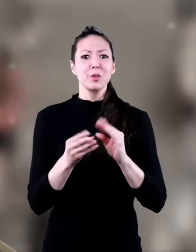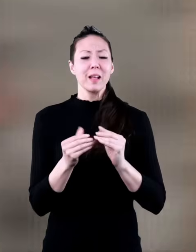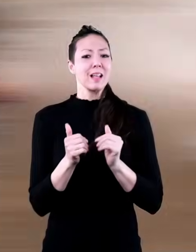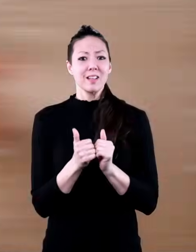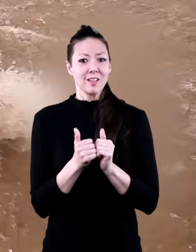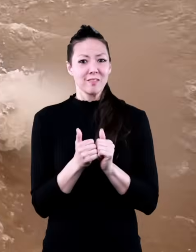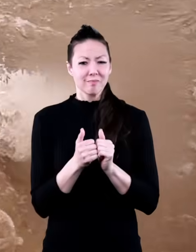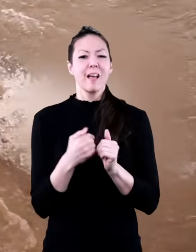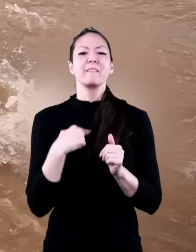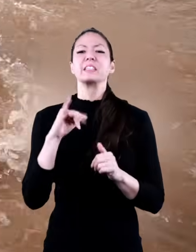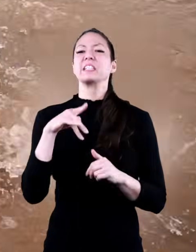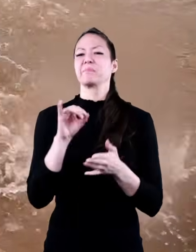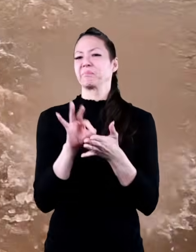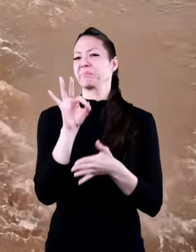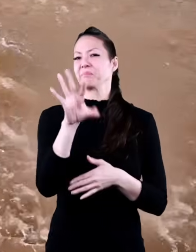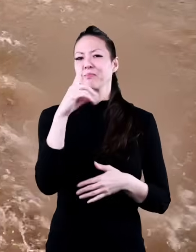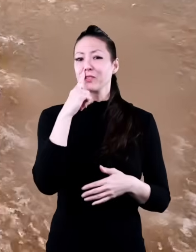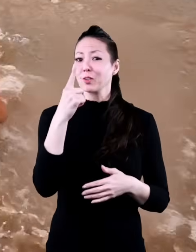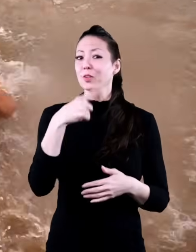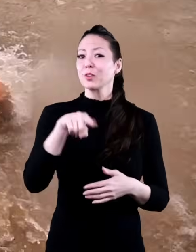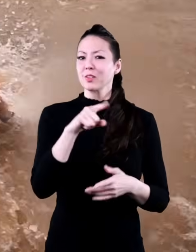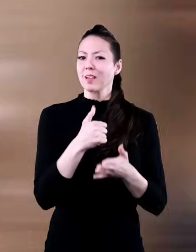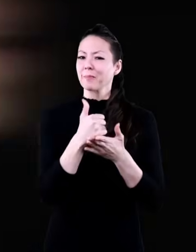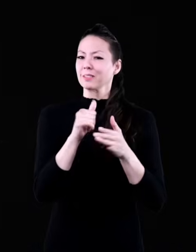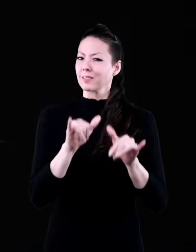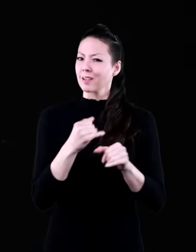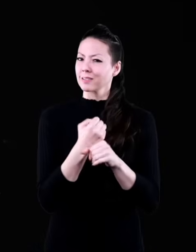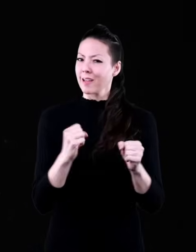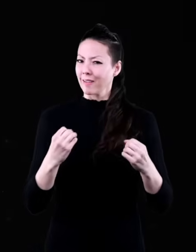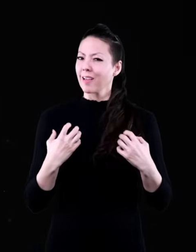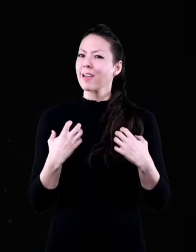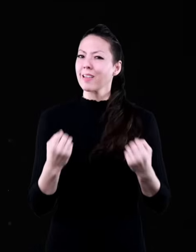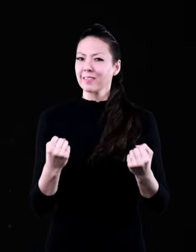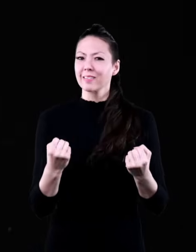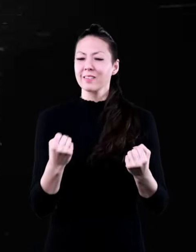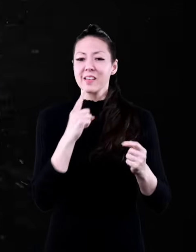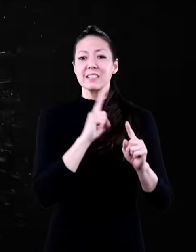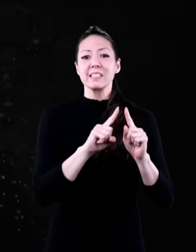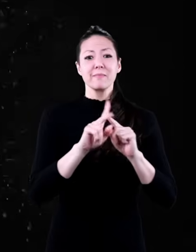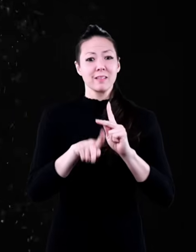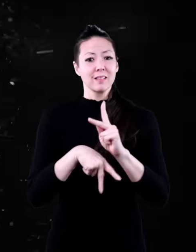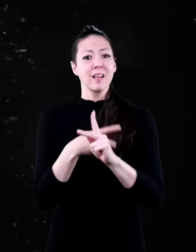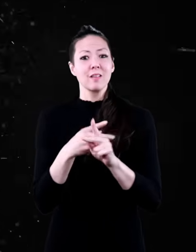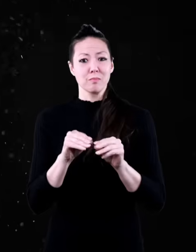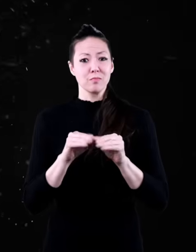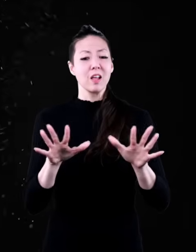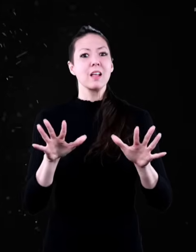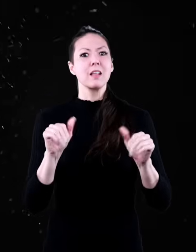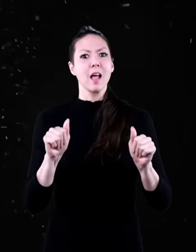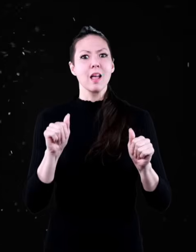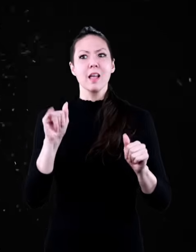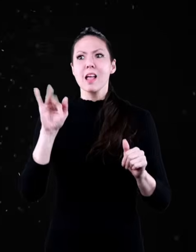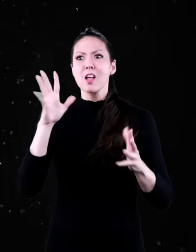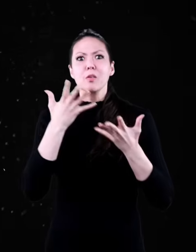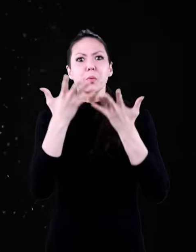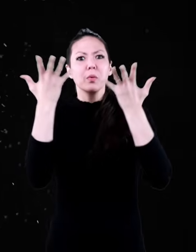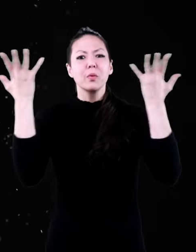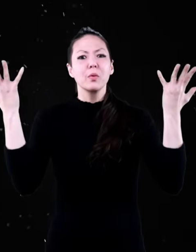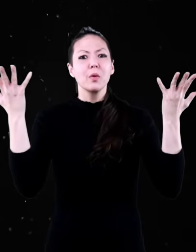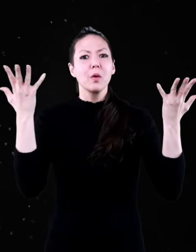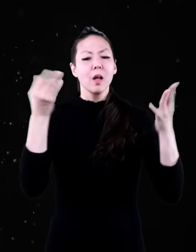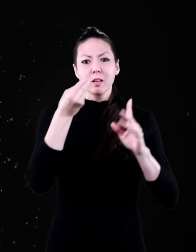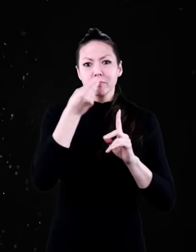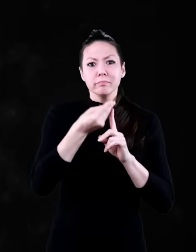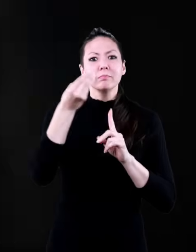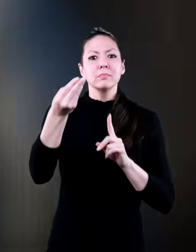germs here are some tips to help you stay healthy most all types of germs can be spread through the air when a